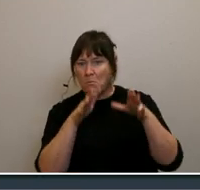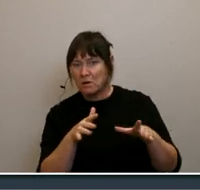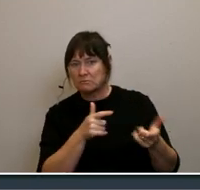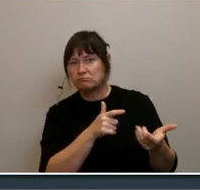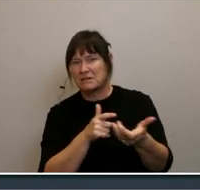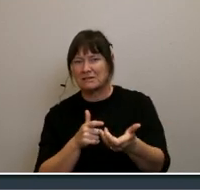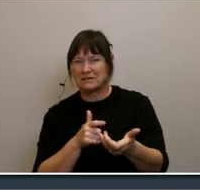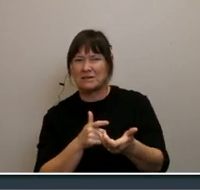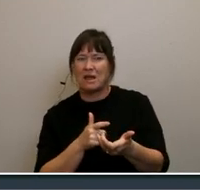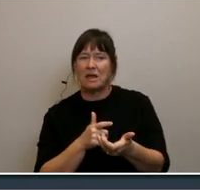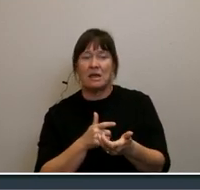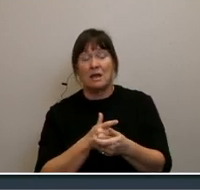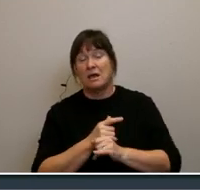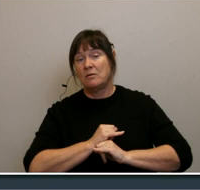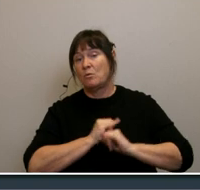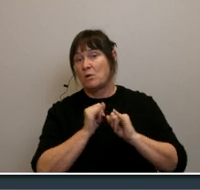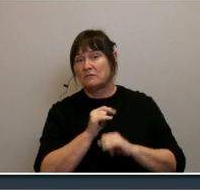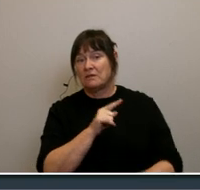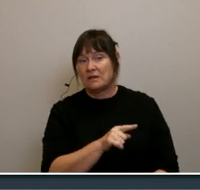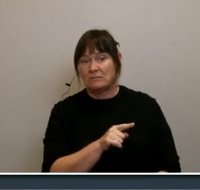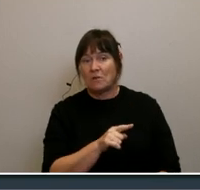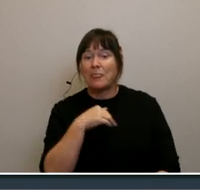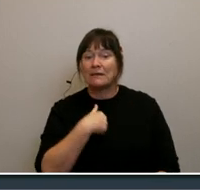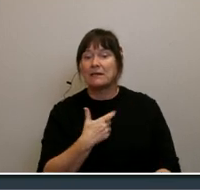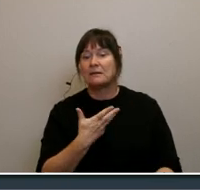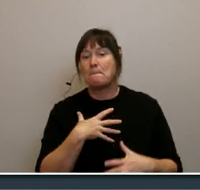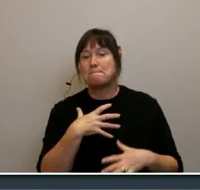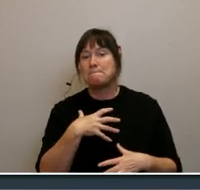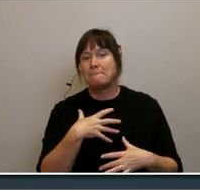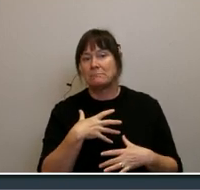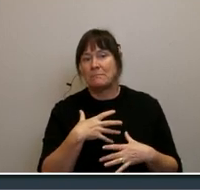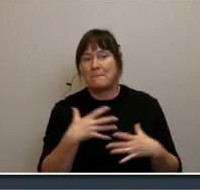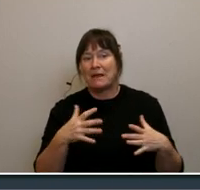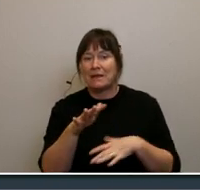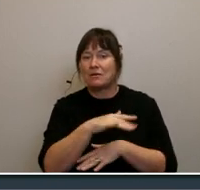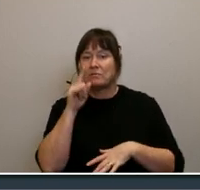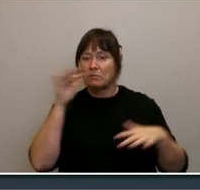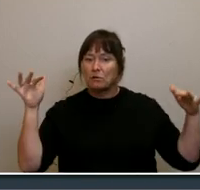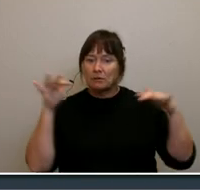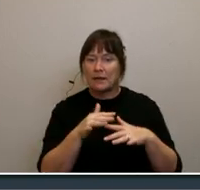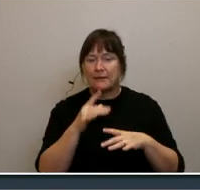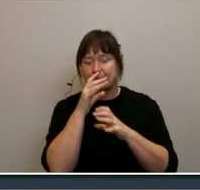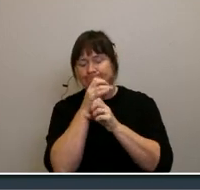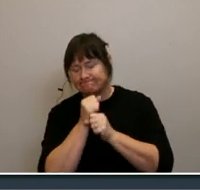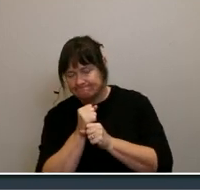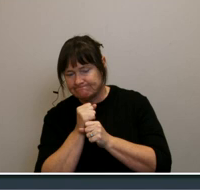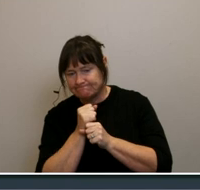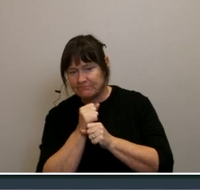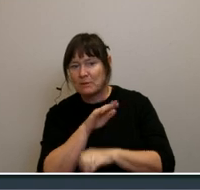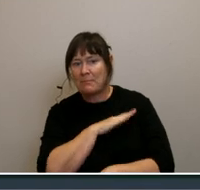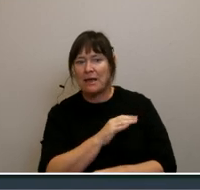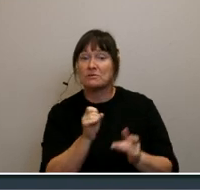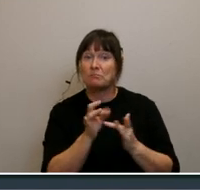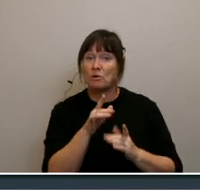quite differently for the people there if there had not been those big public spaces for them to gather in and so on. So that park, the